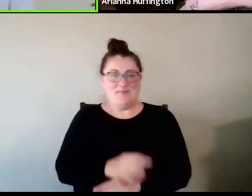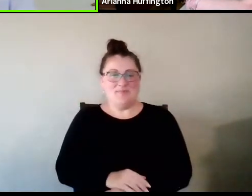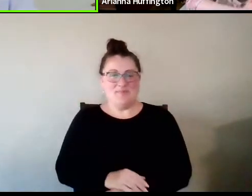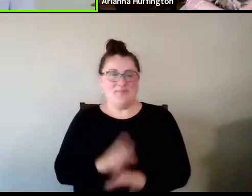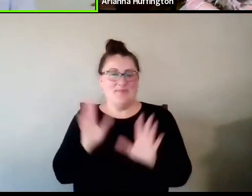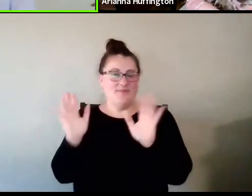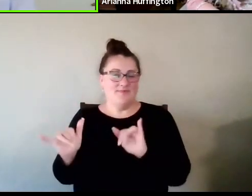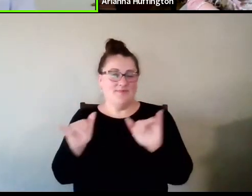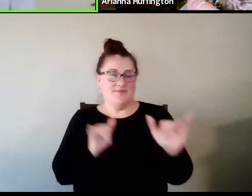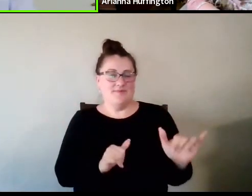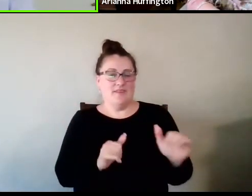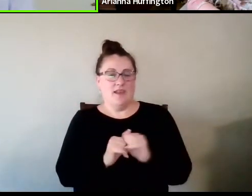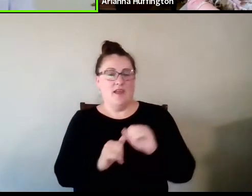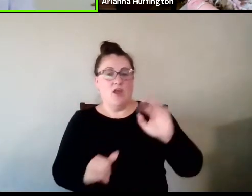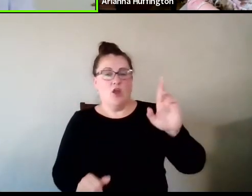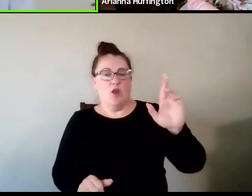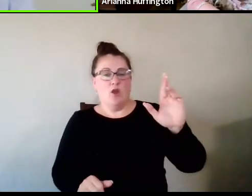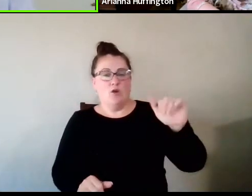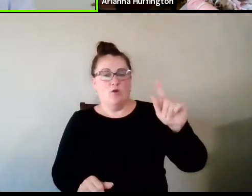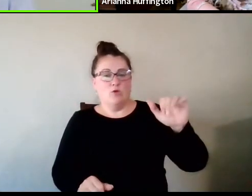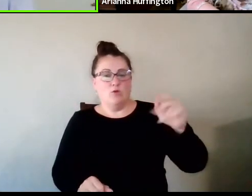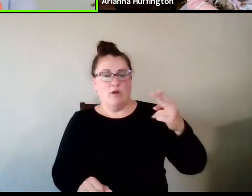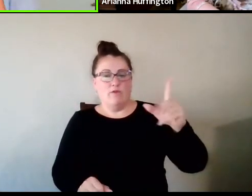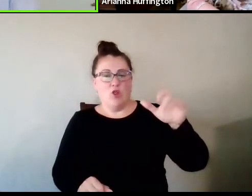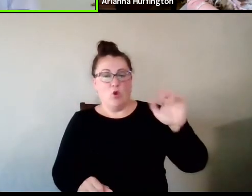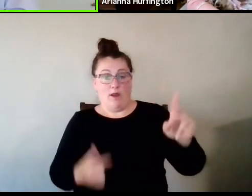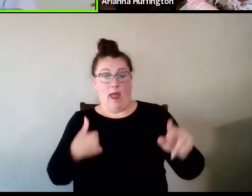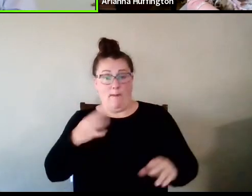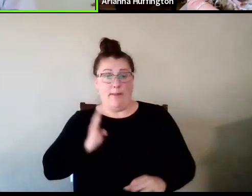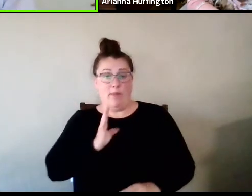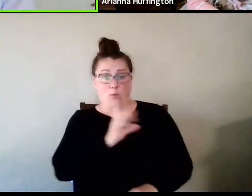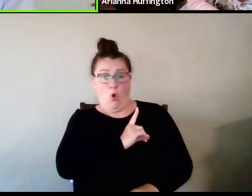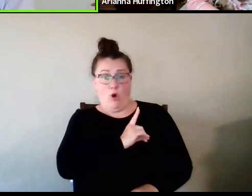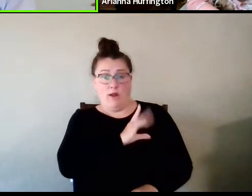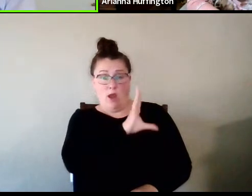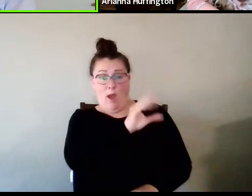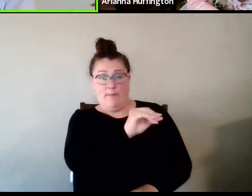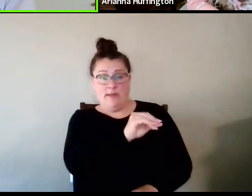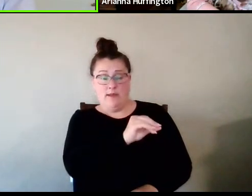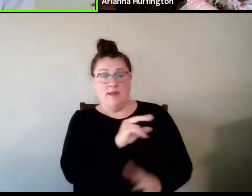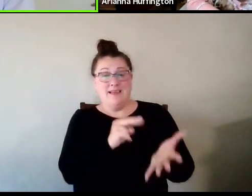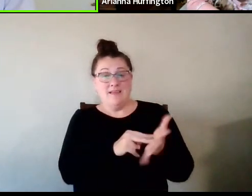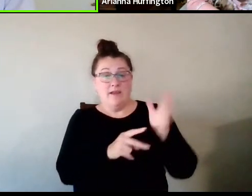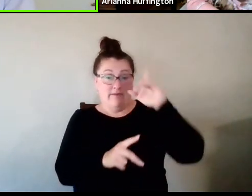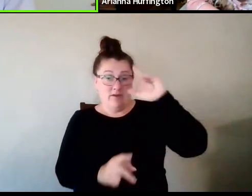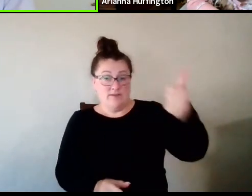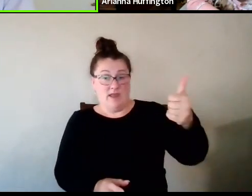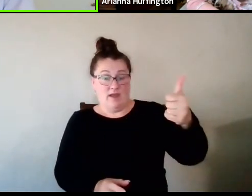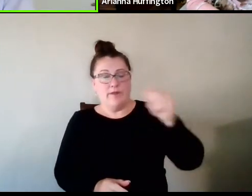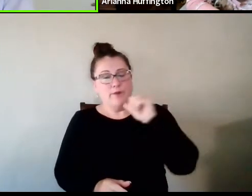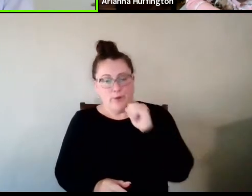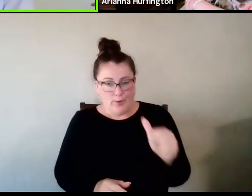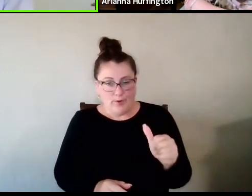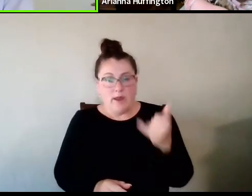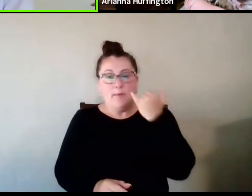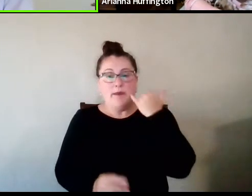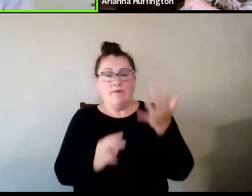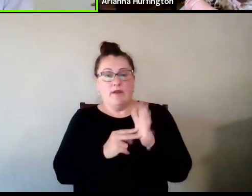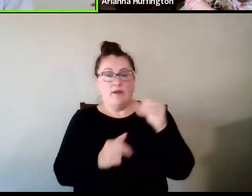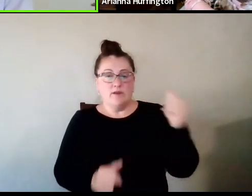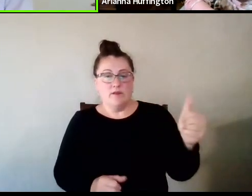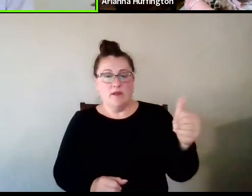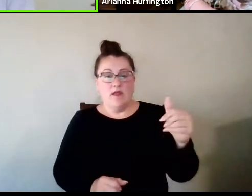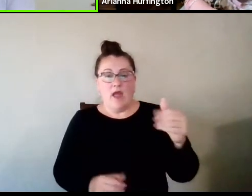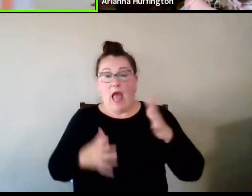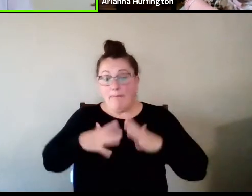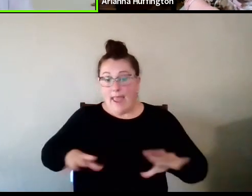similarly, if you're Ralph Lauren Corporation, I'm on the board of that company. If you just define yourself, which they don't, but if you were to define yourself as an apparel